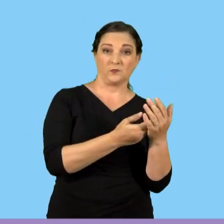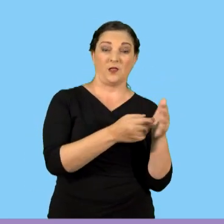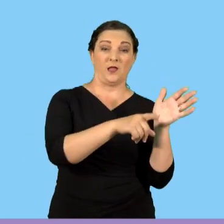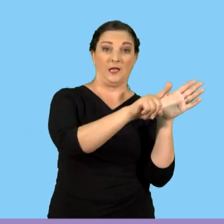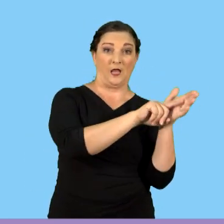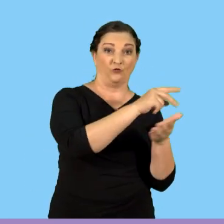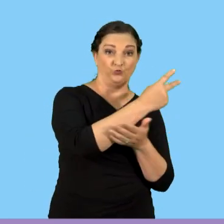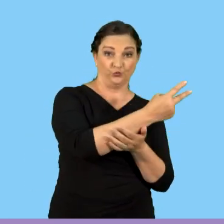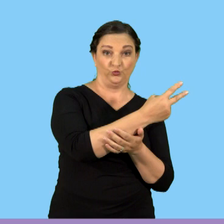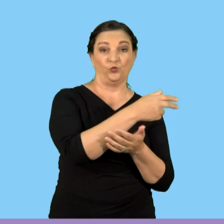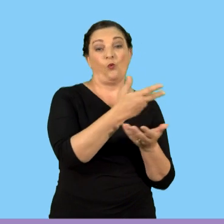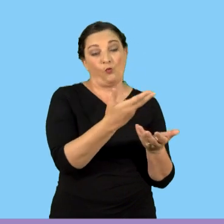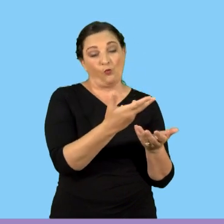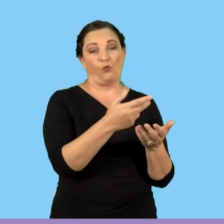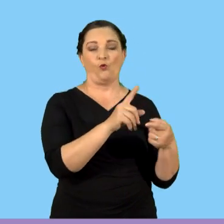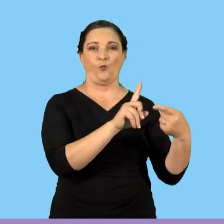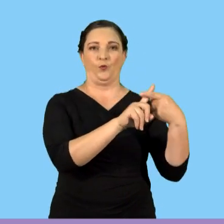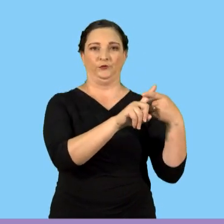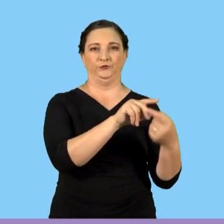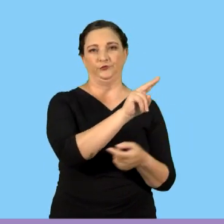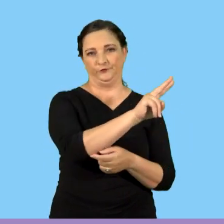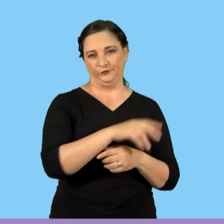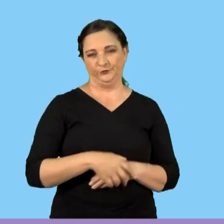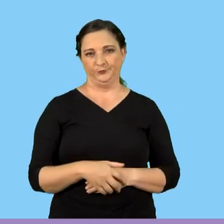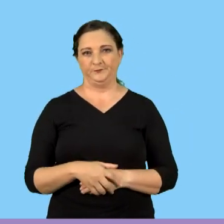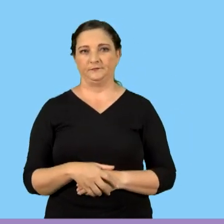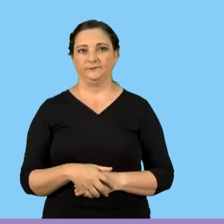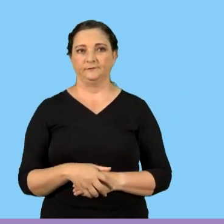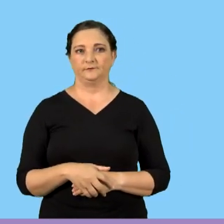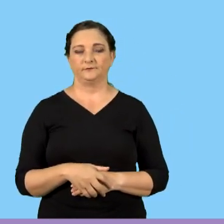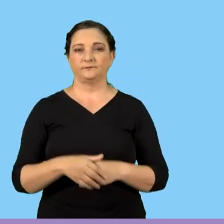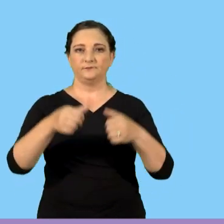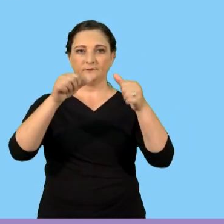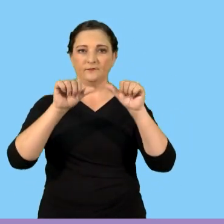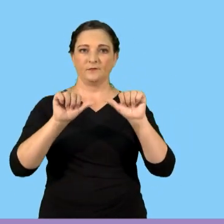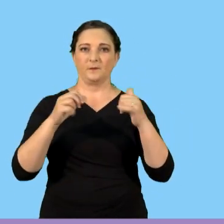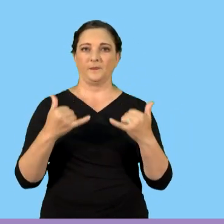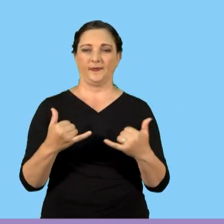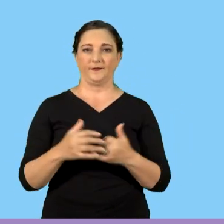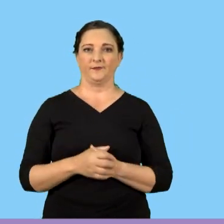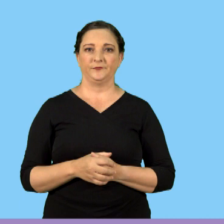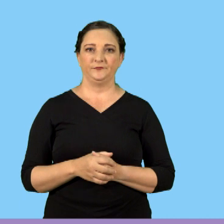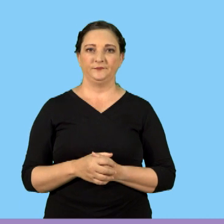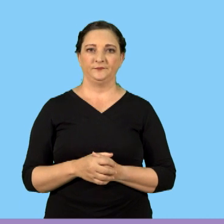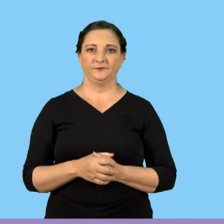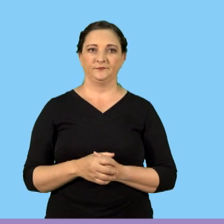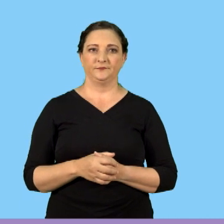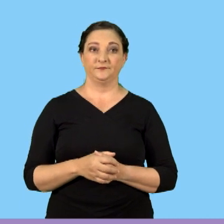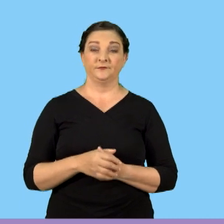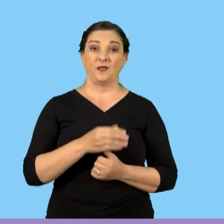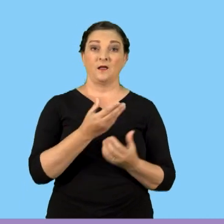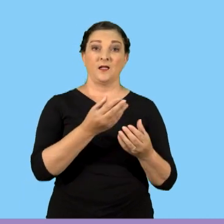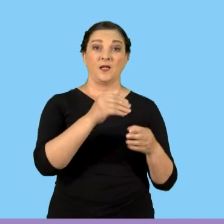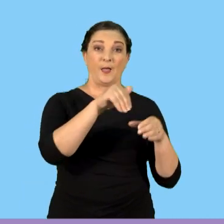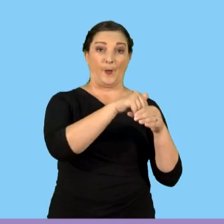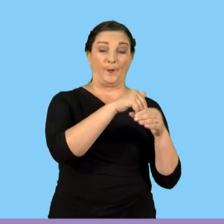possibilities, and that is either a negative 2 or a positive 2. Let's move over to the